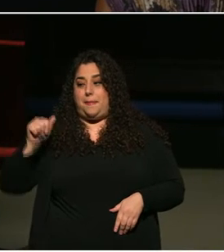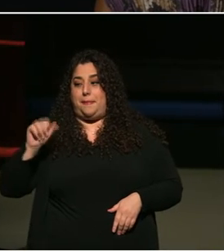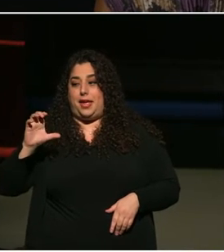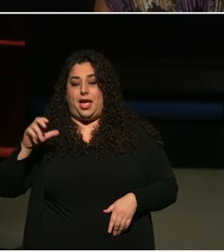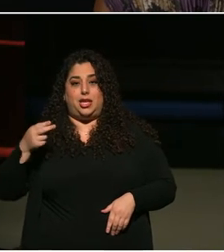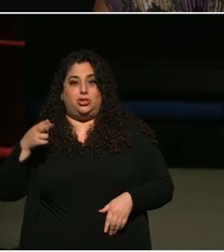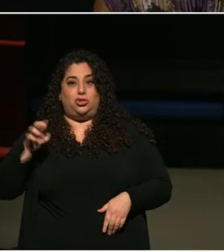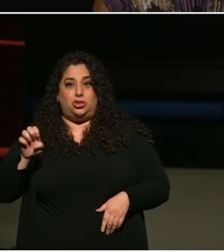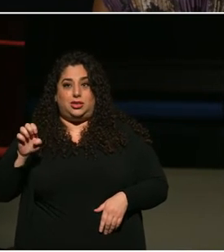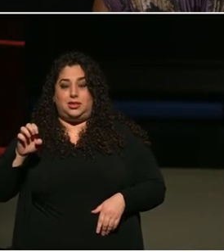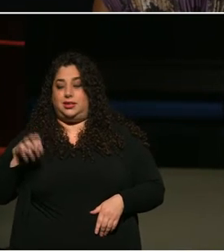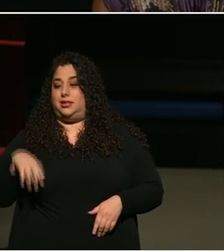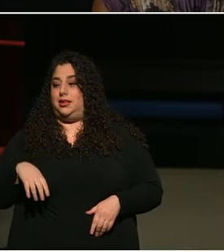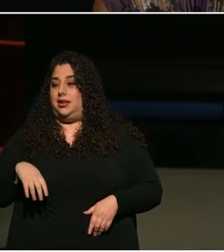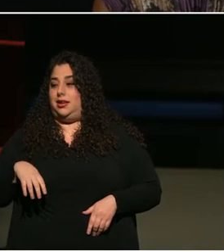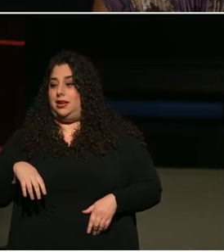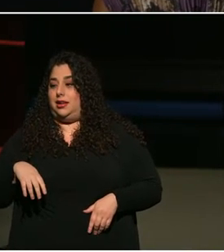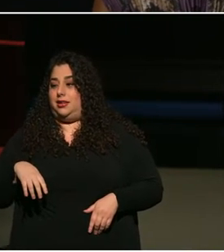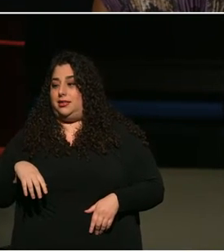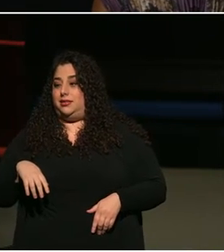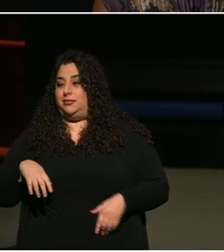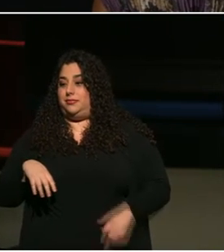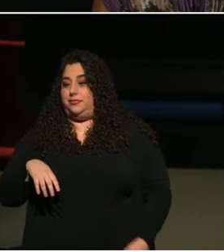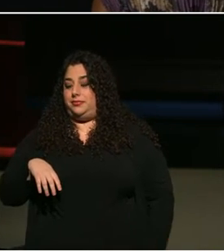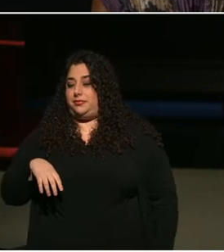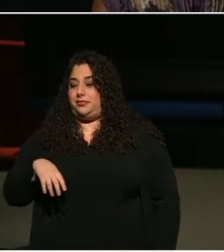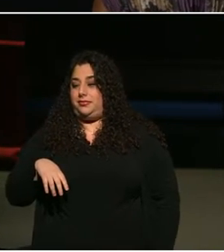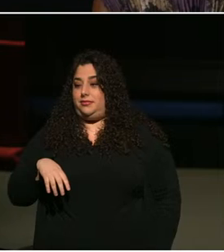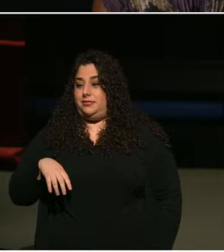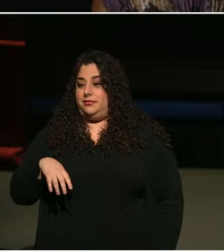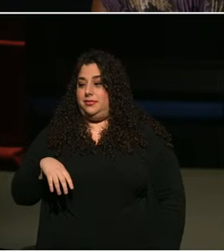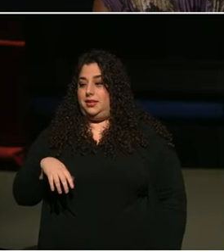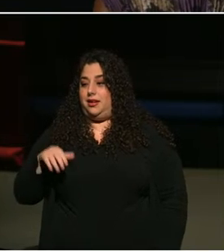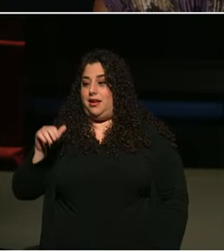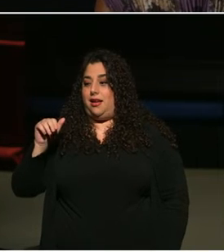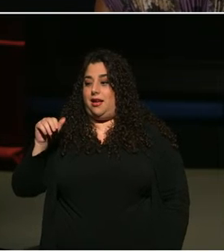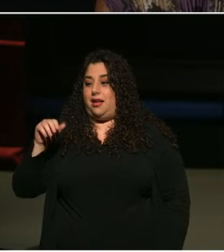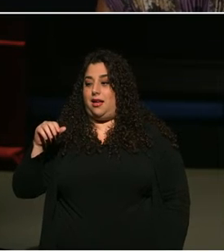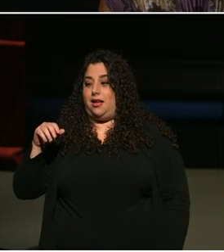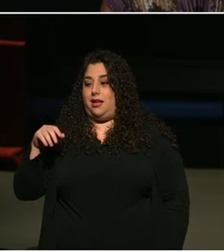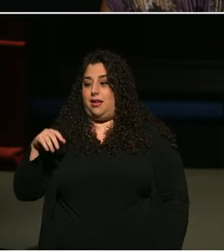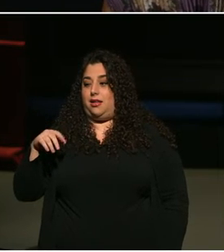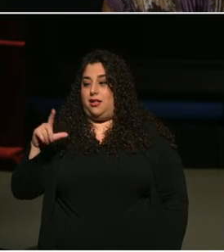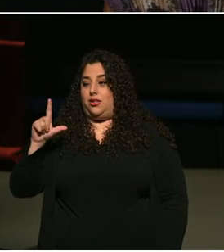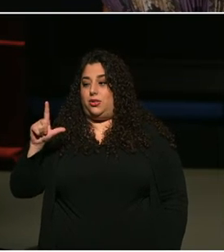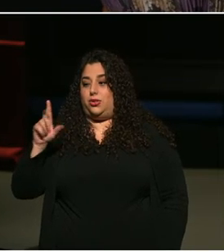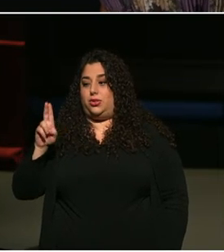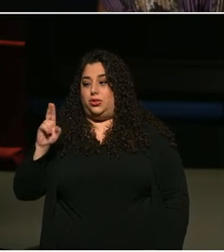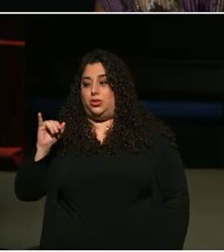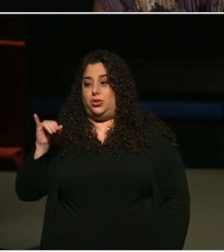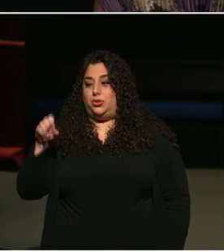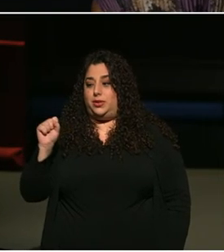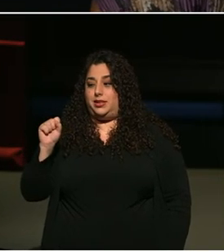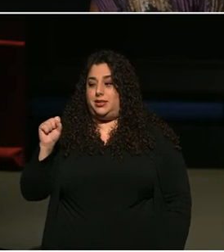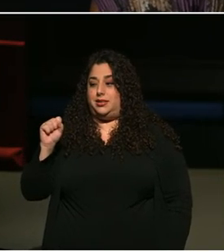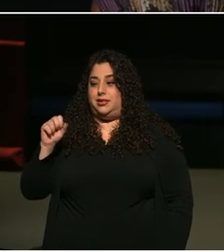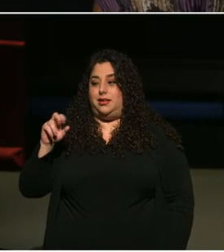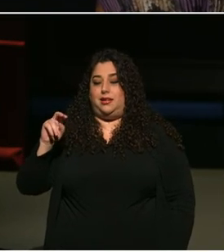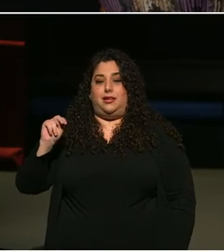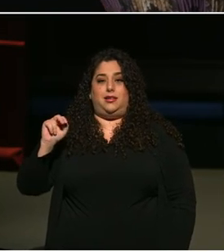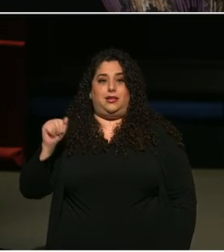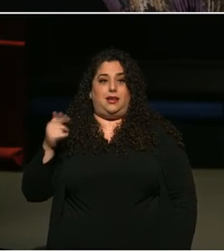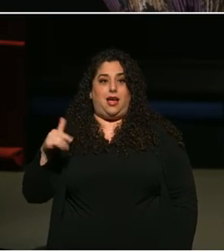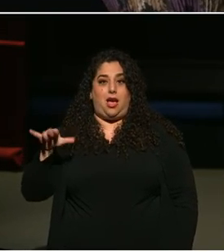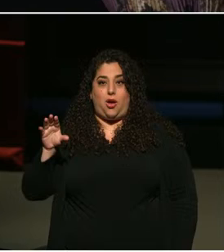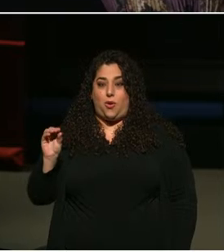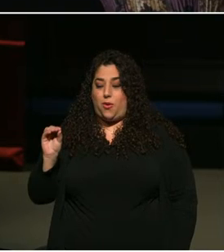Navajo, Luseño. We have Pechanga in the house. White Mountain